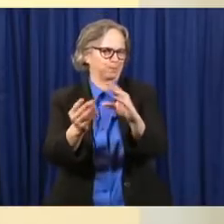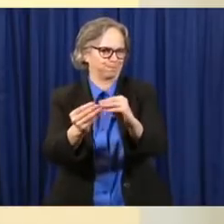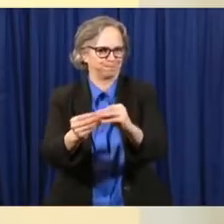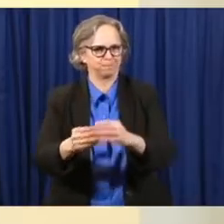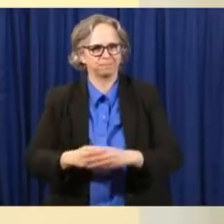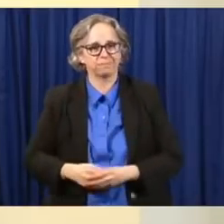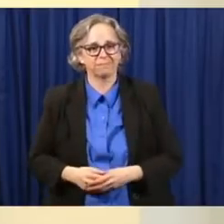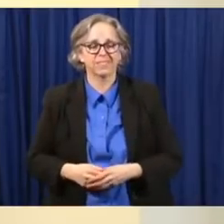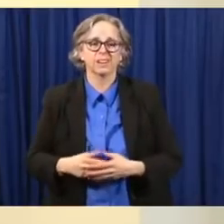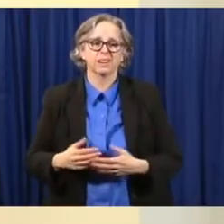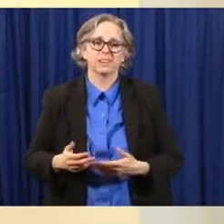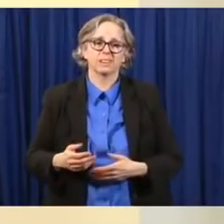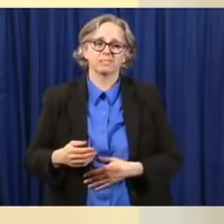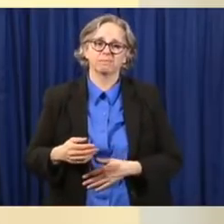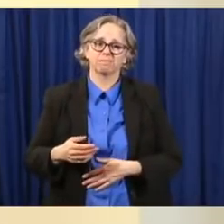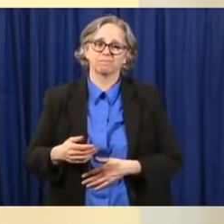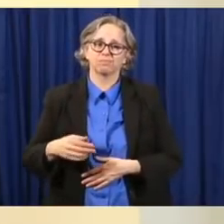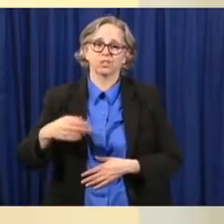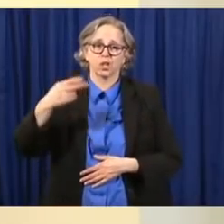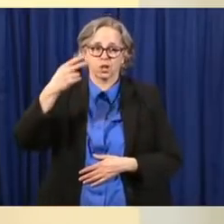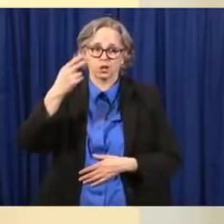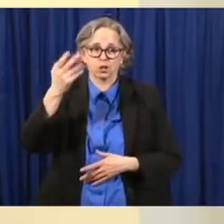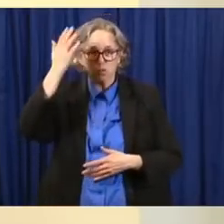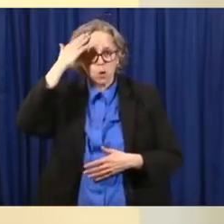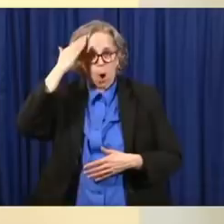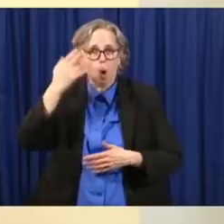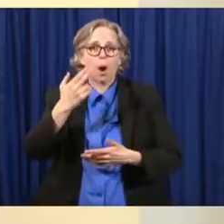Holocaust Memorial Day,